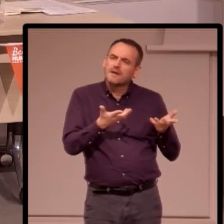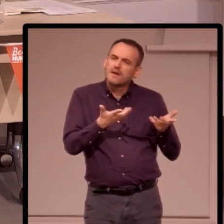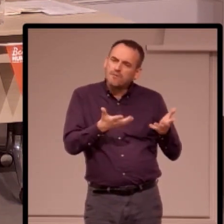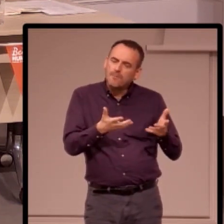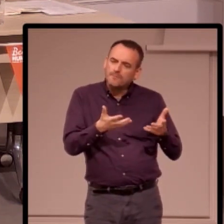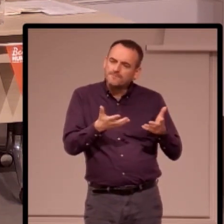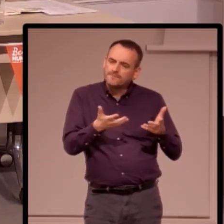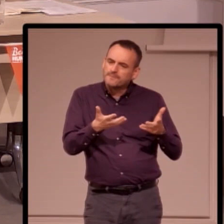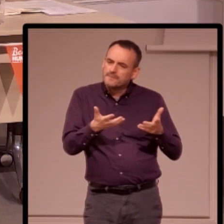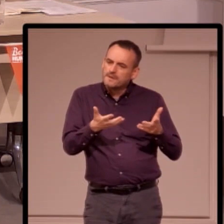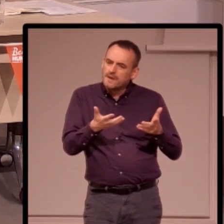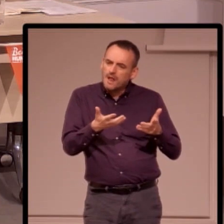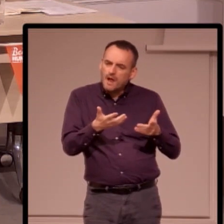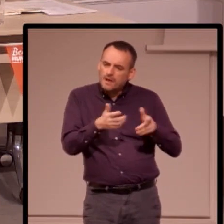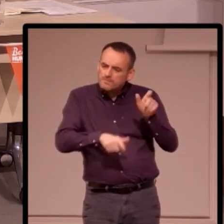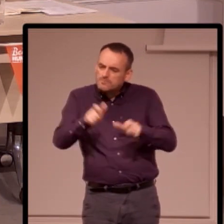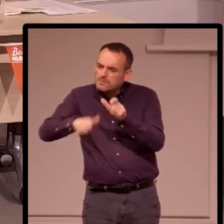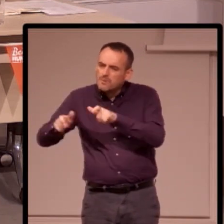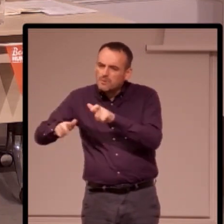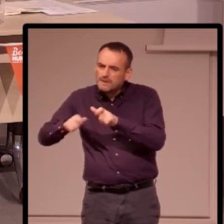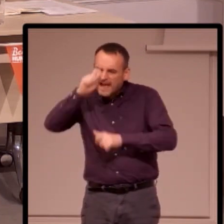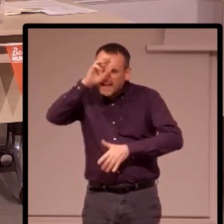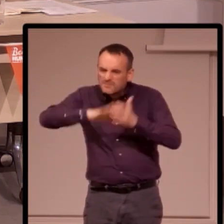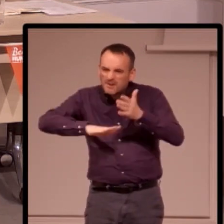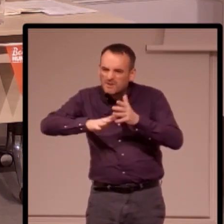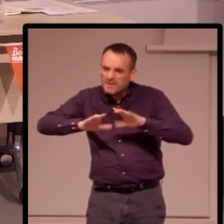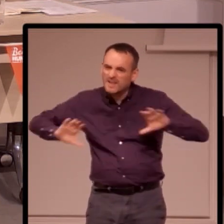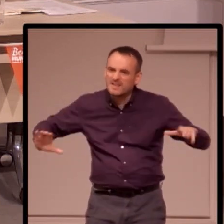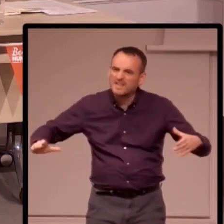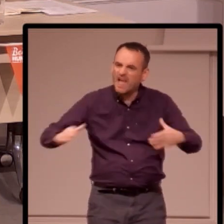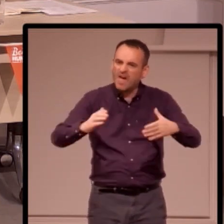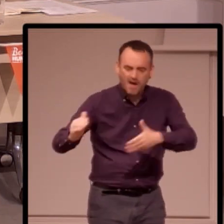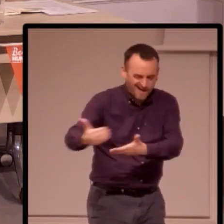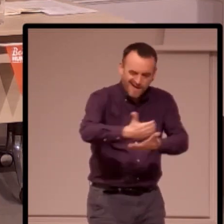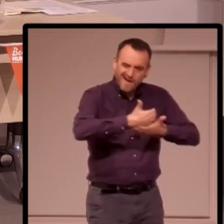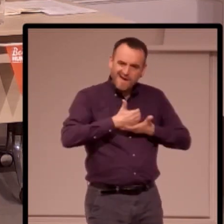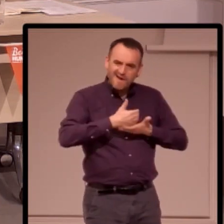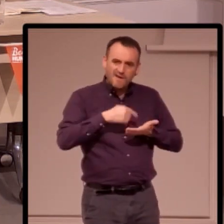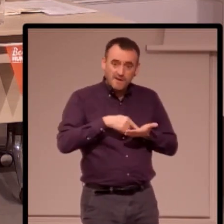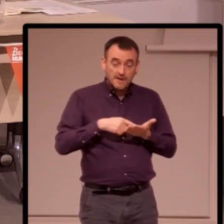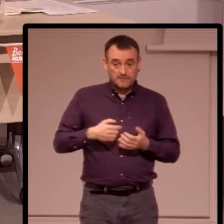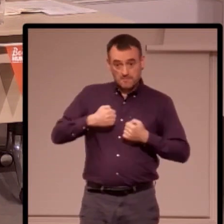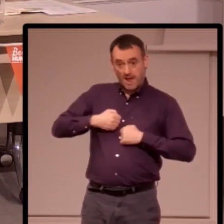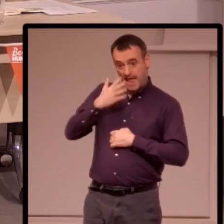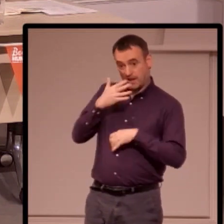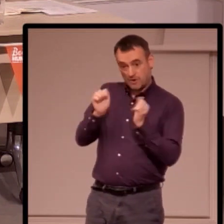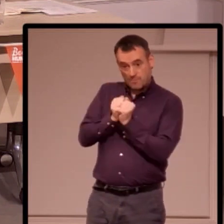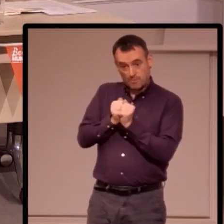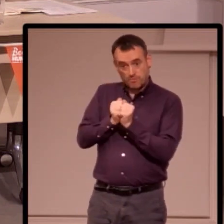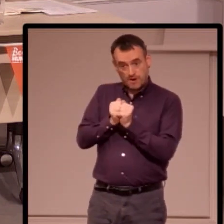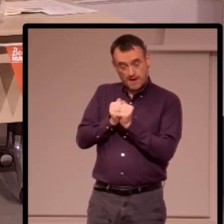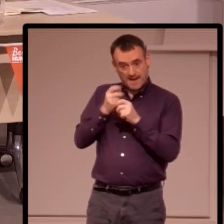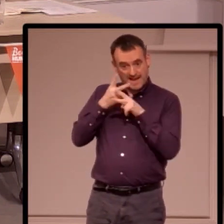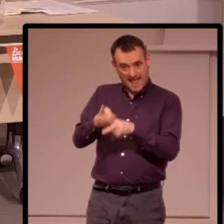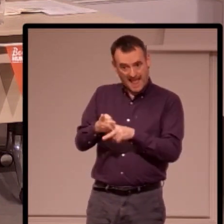of collective voices, but actually just individualised voices, because even just hearing that, actually my age-appropriate care, I was on an adult ward,